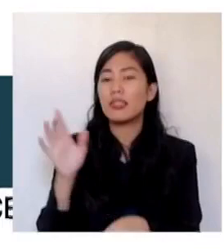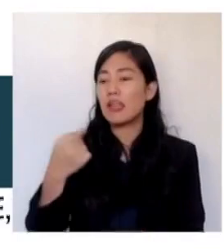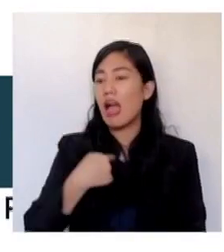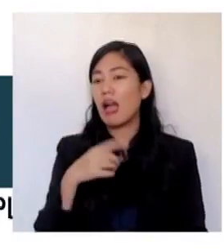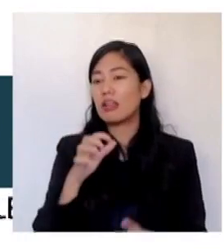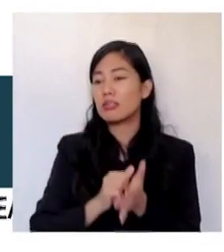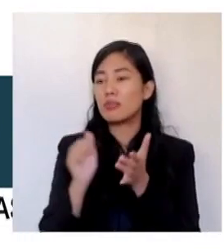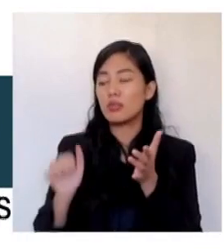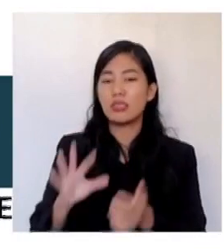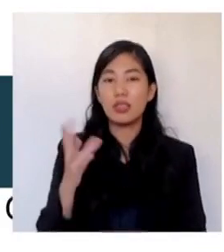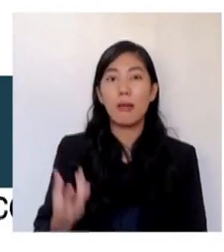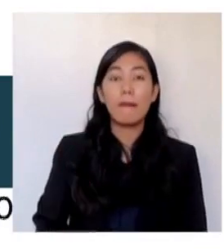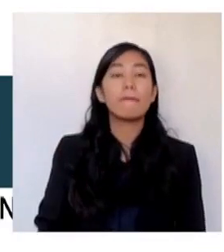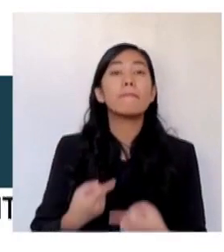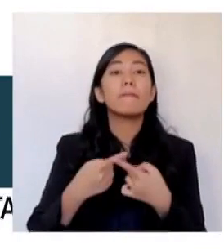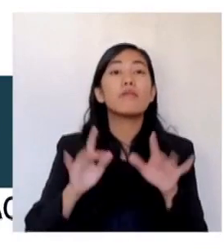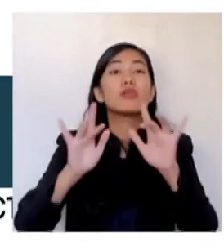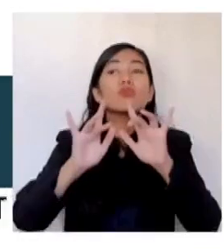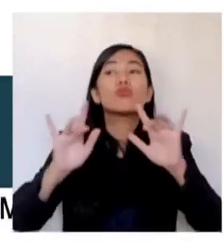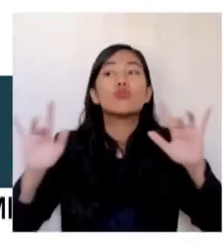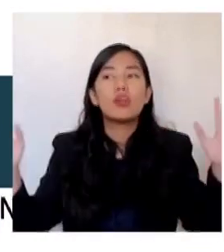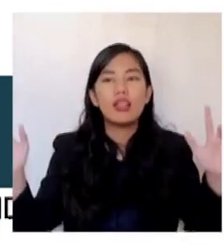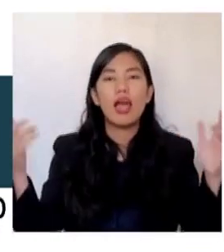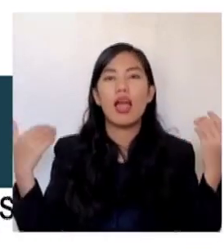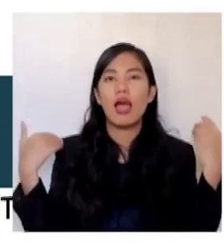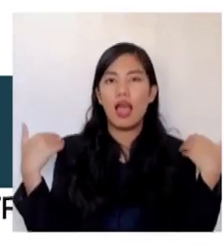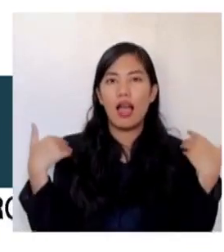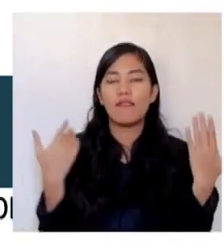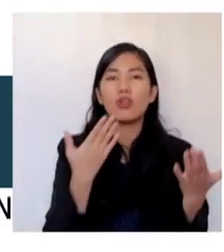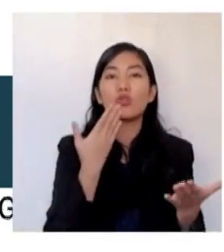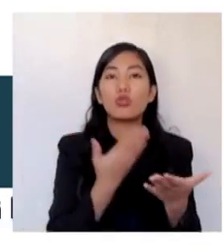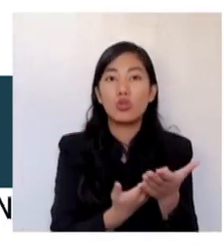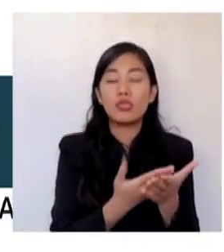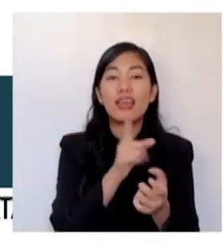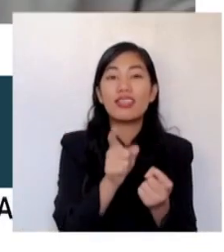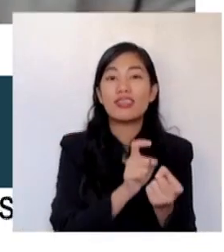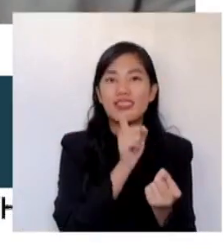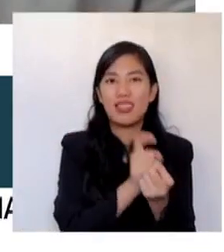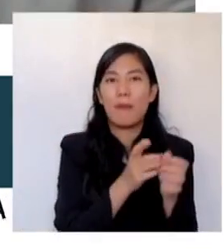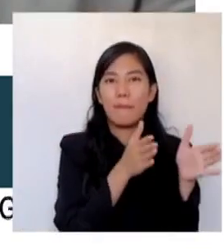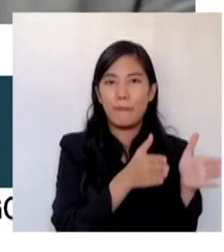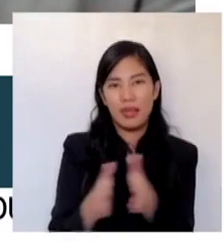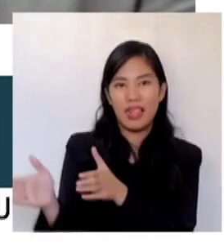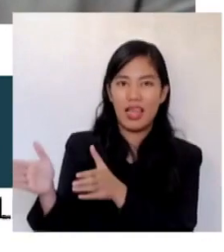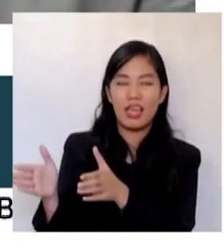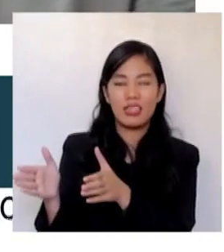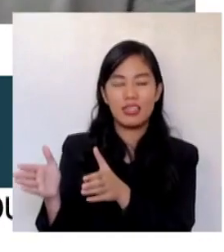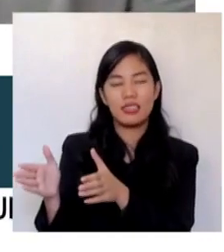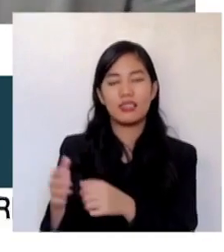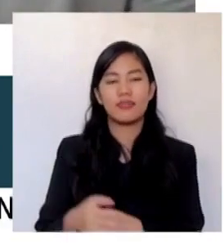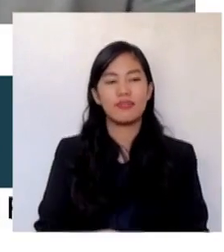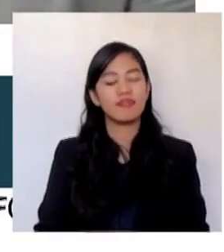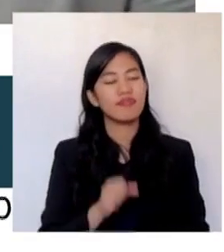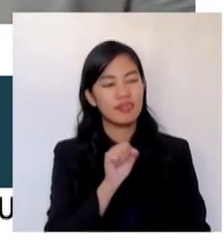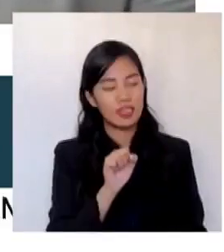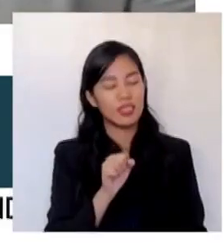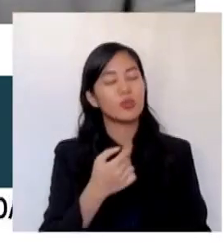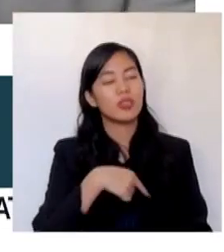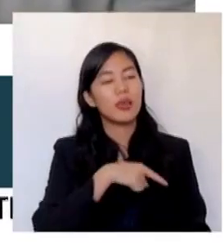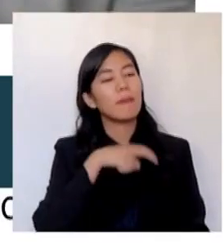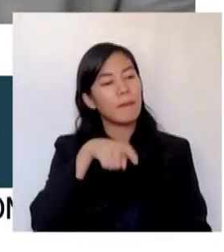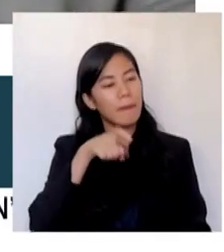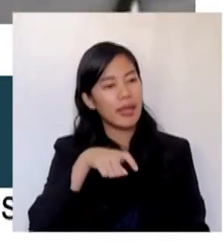concretely we can change it by way of system. And maybe that's what we should look for as we listen